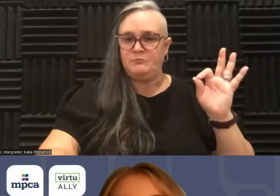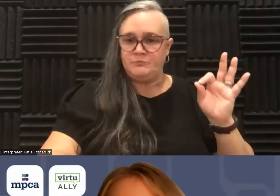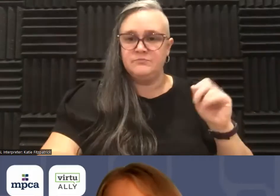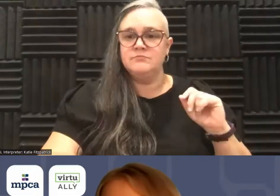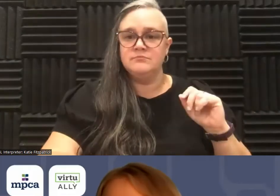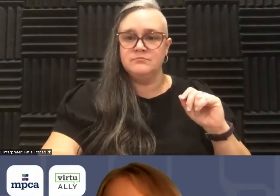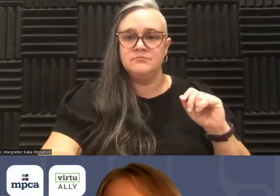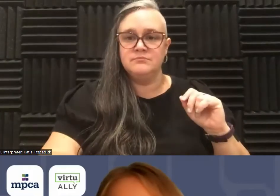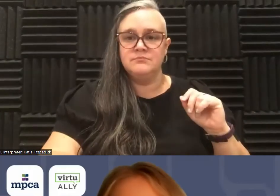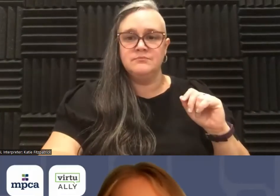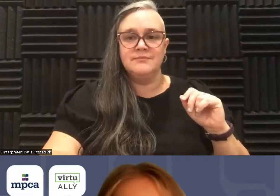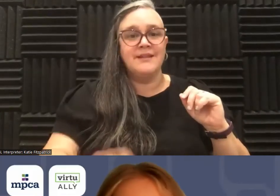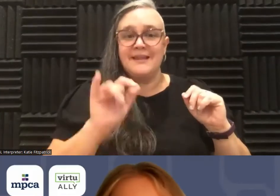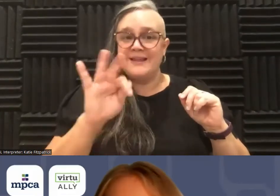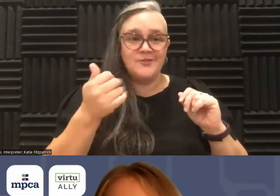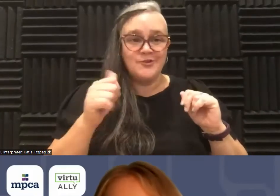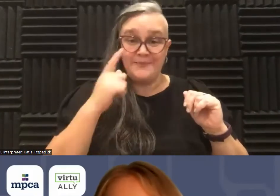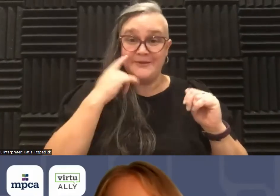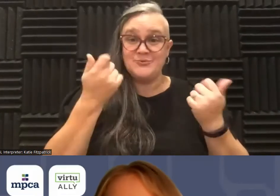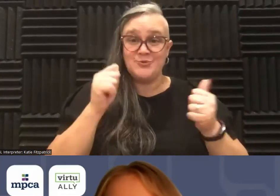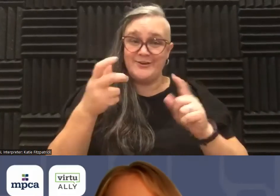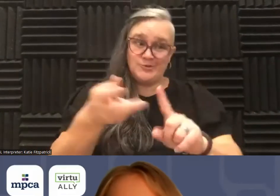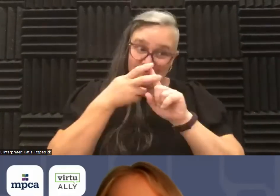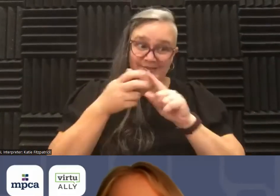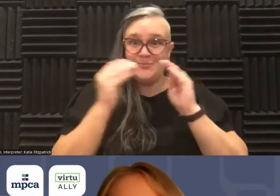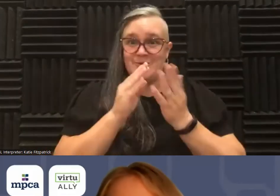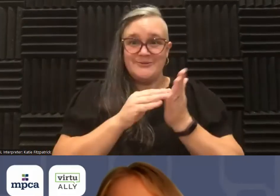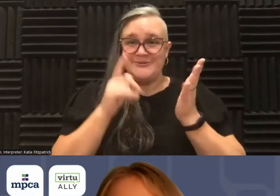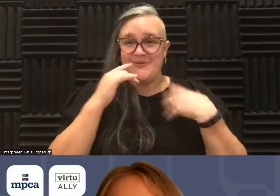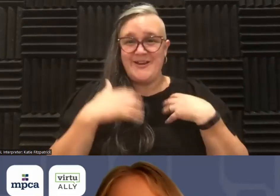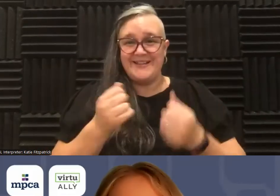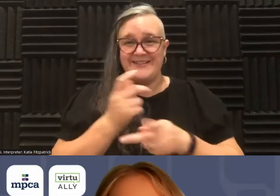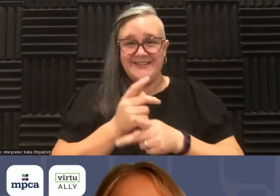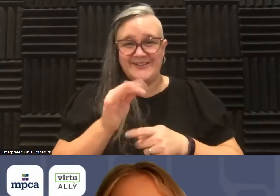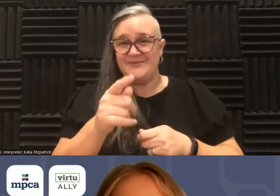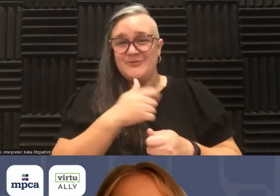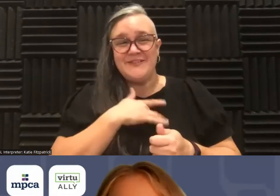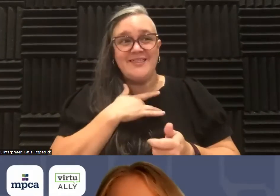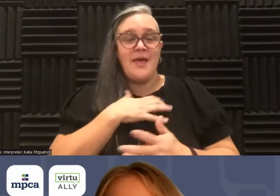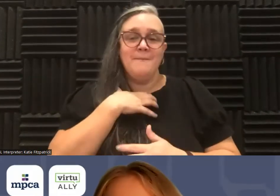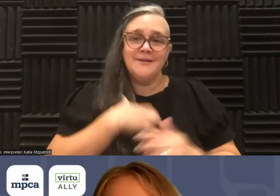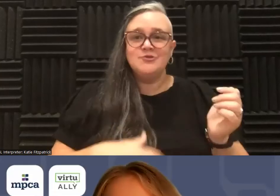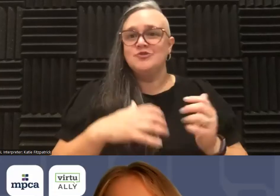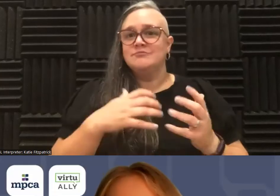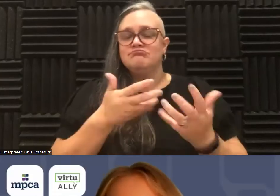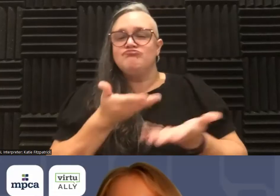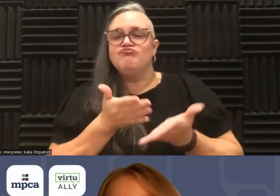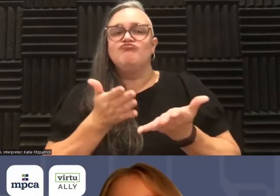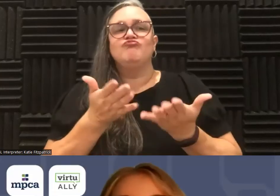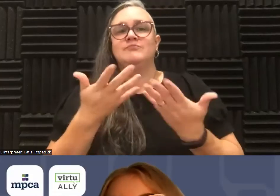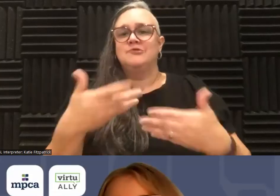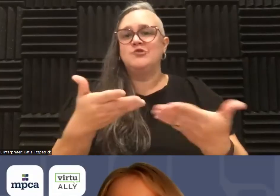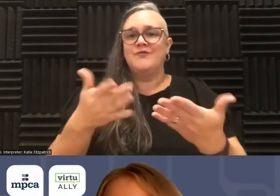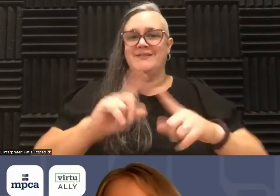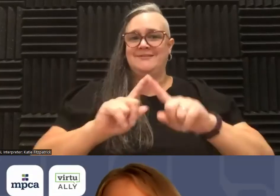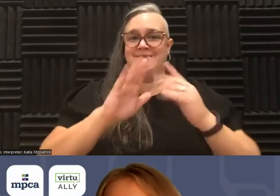and definitely, you know, we are trying to get more students in healthcare, and if you have a passion for serving communities,